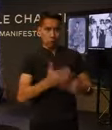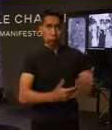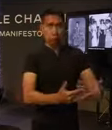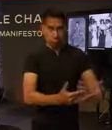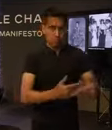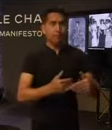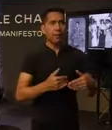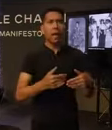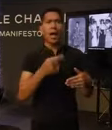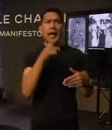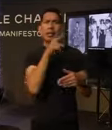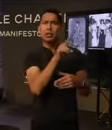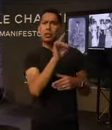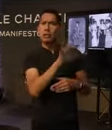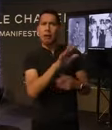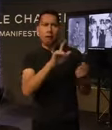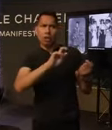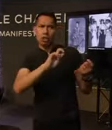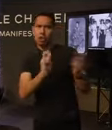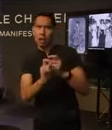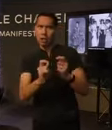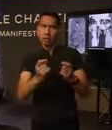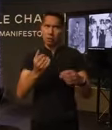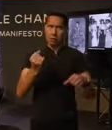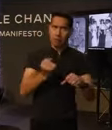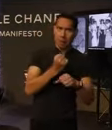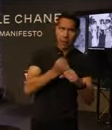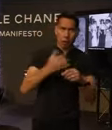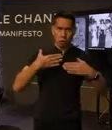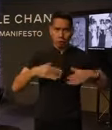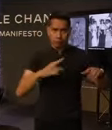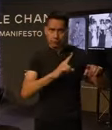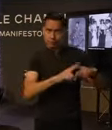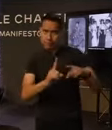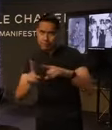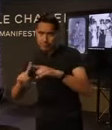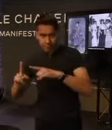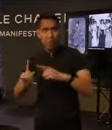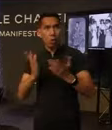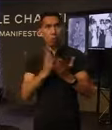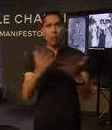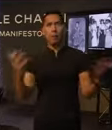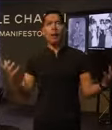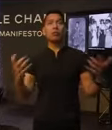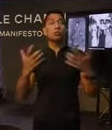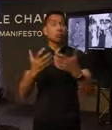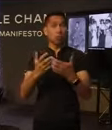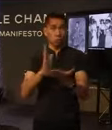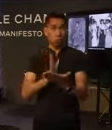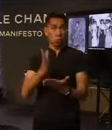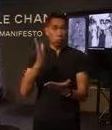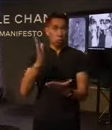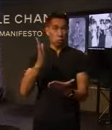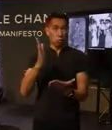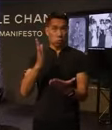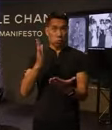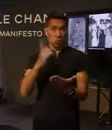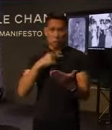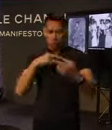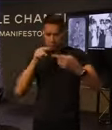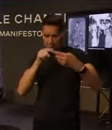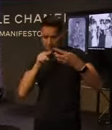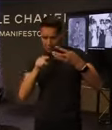she changed garments, you know, were very much in line with, you know, the tenets